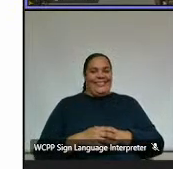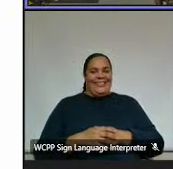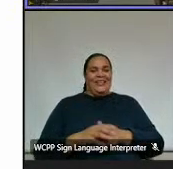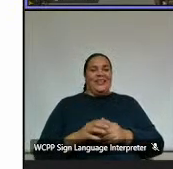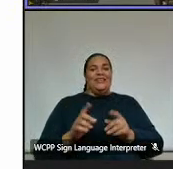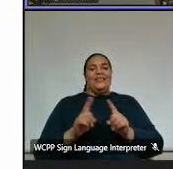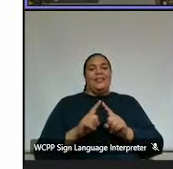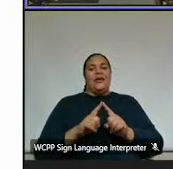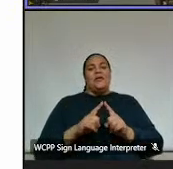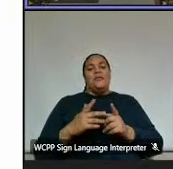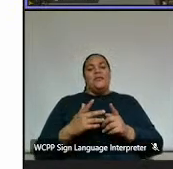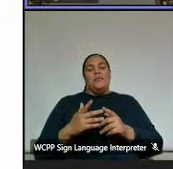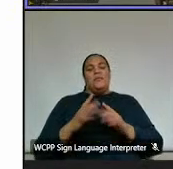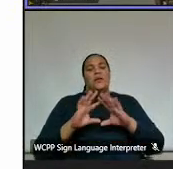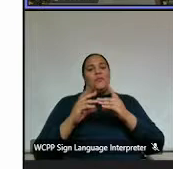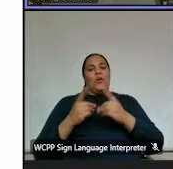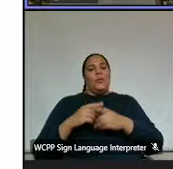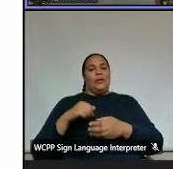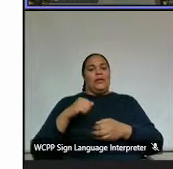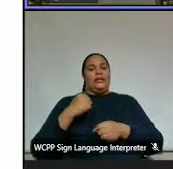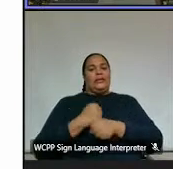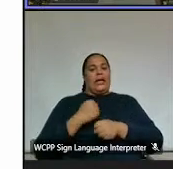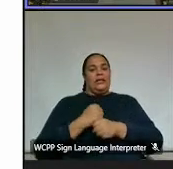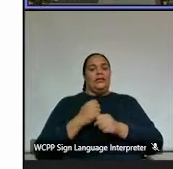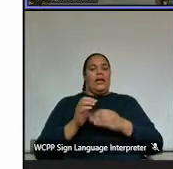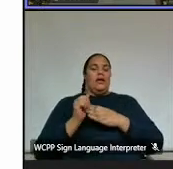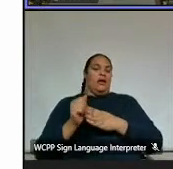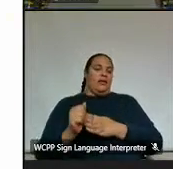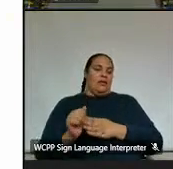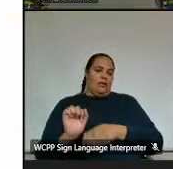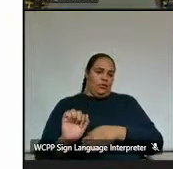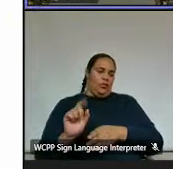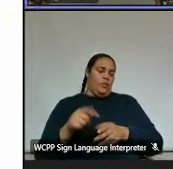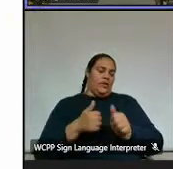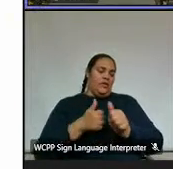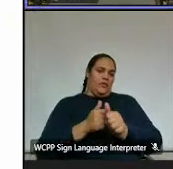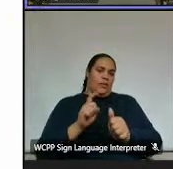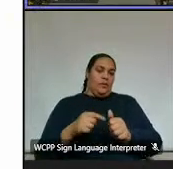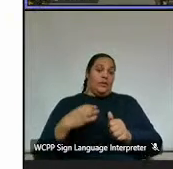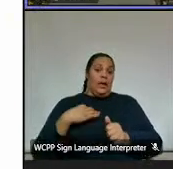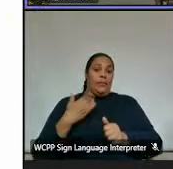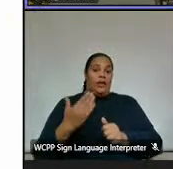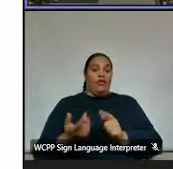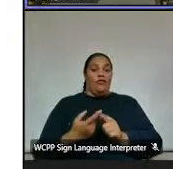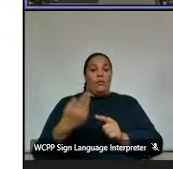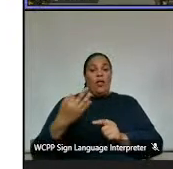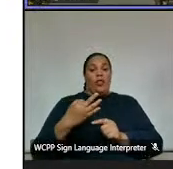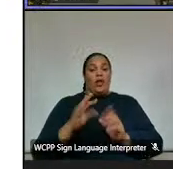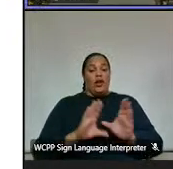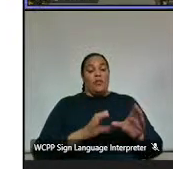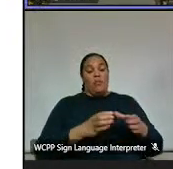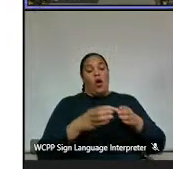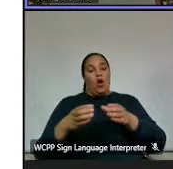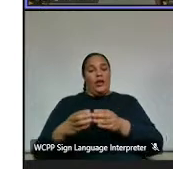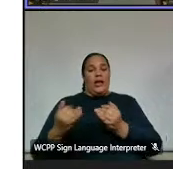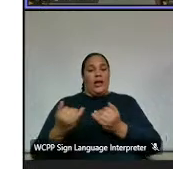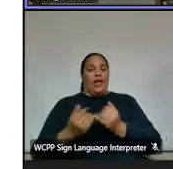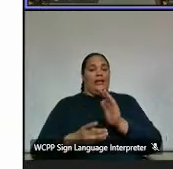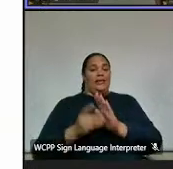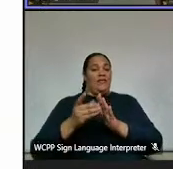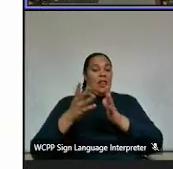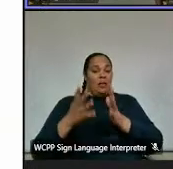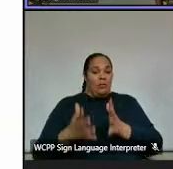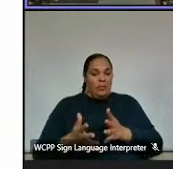according to, of course, departmental standards and guidelines. Applications by third parties like developers